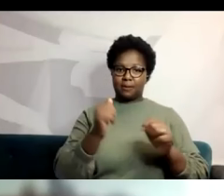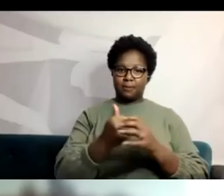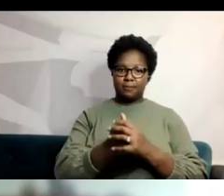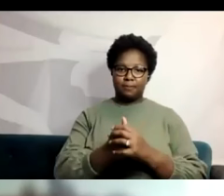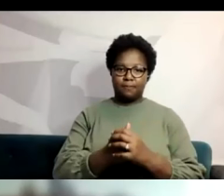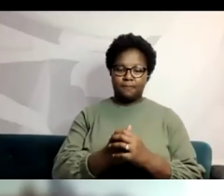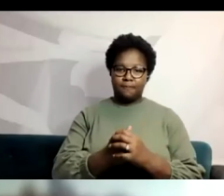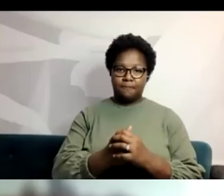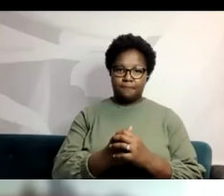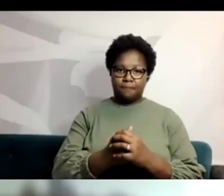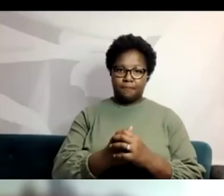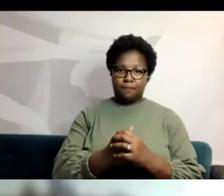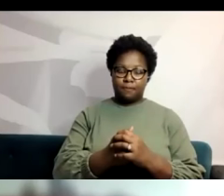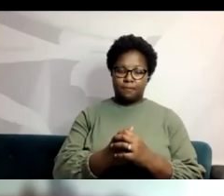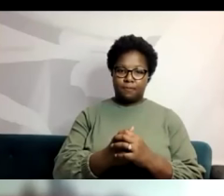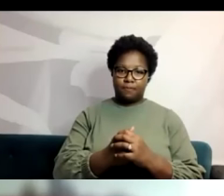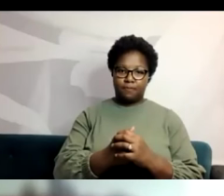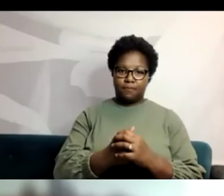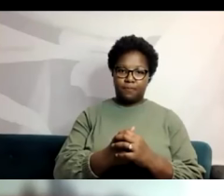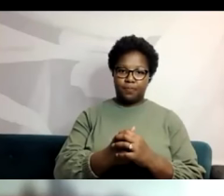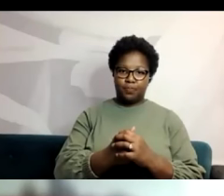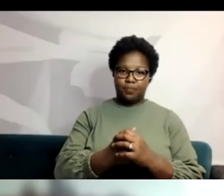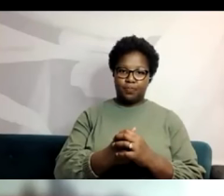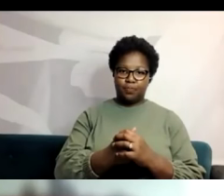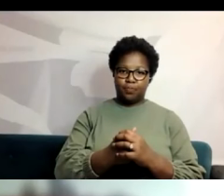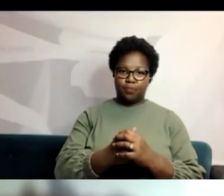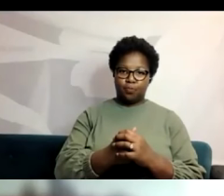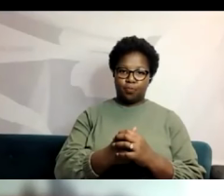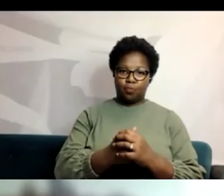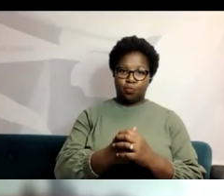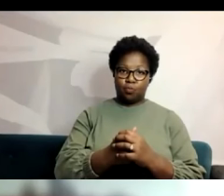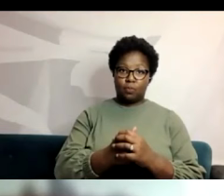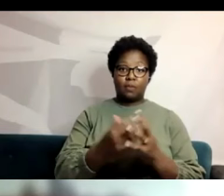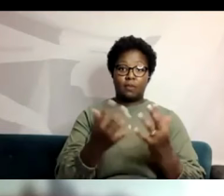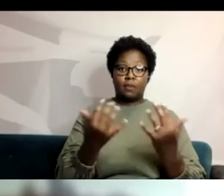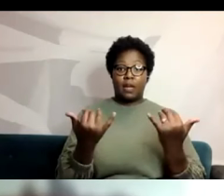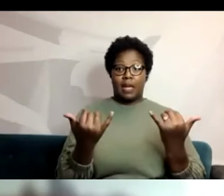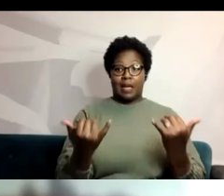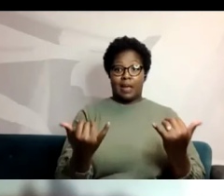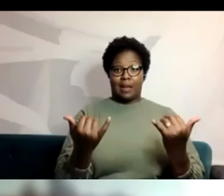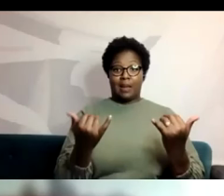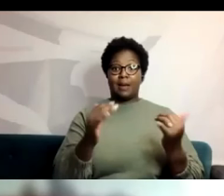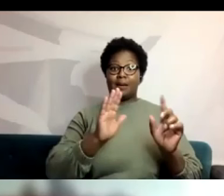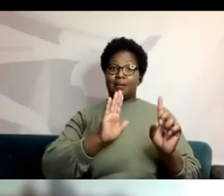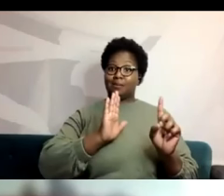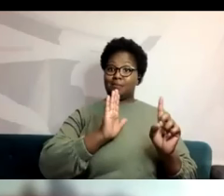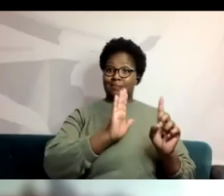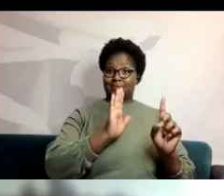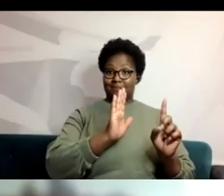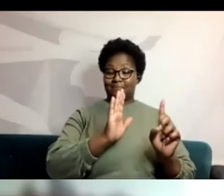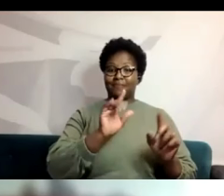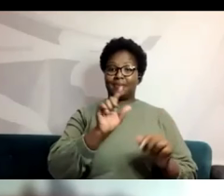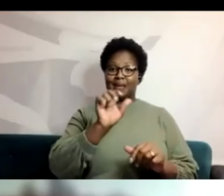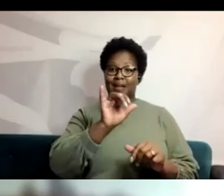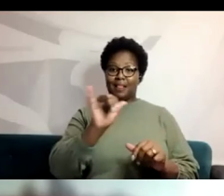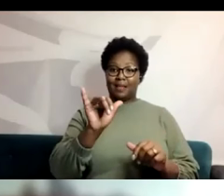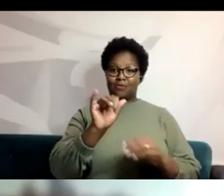Hello, Larry Craig. Now, that was him using the